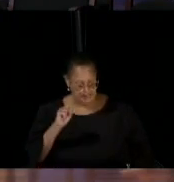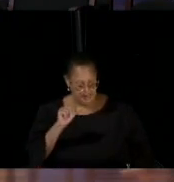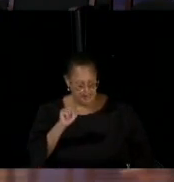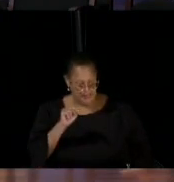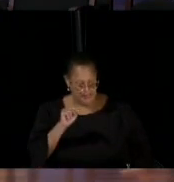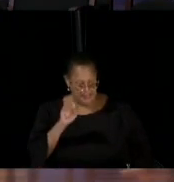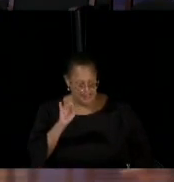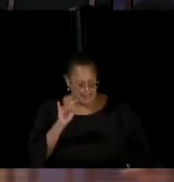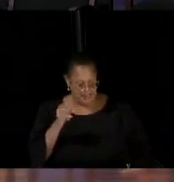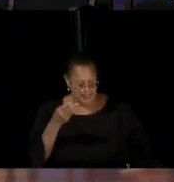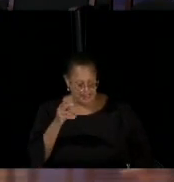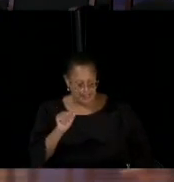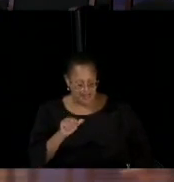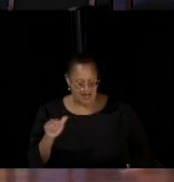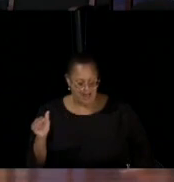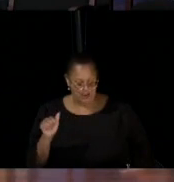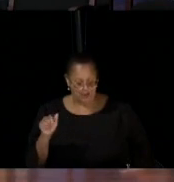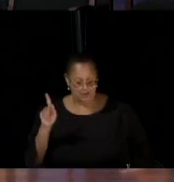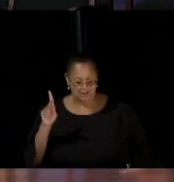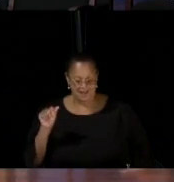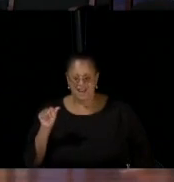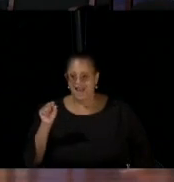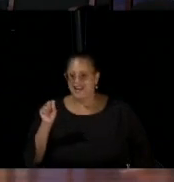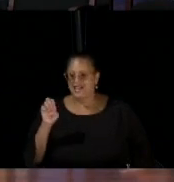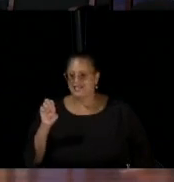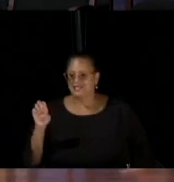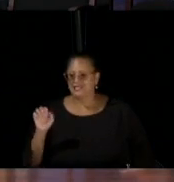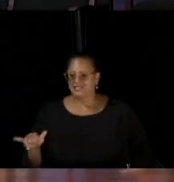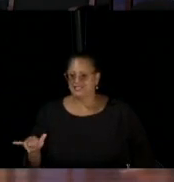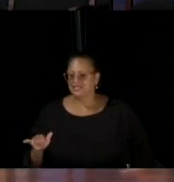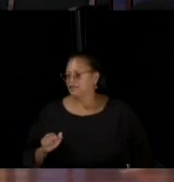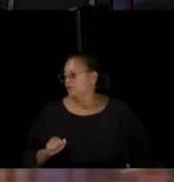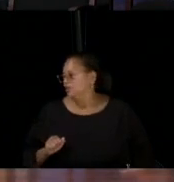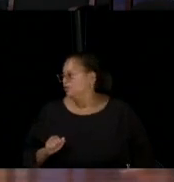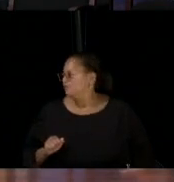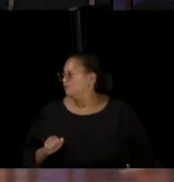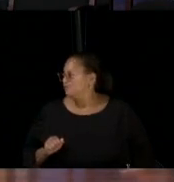Snikitha Anushka Cassie.